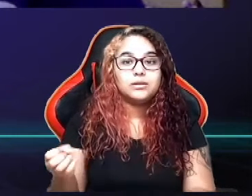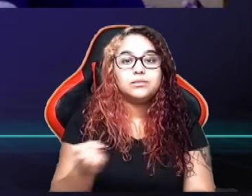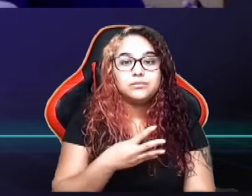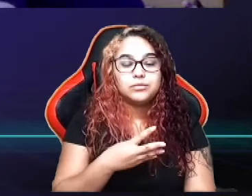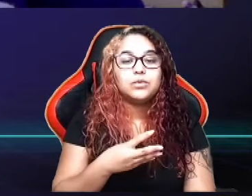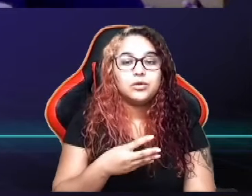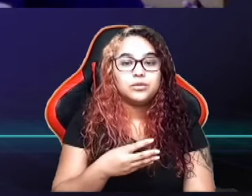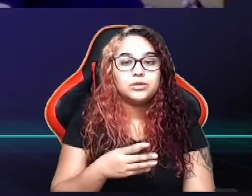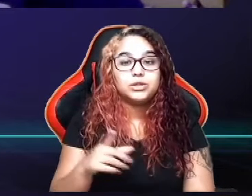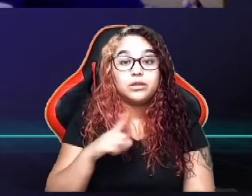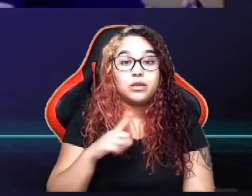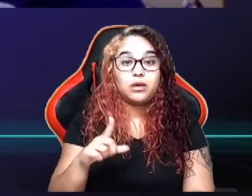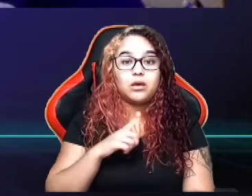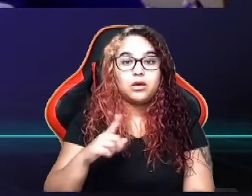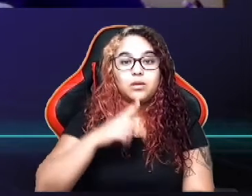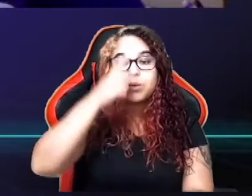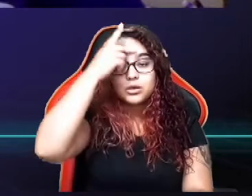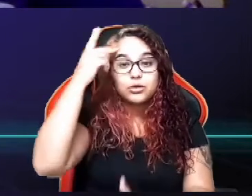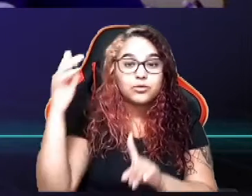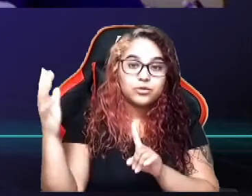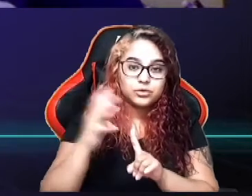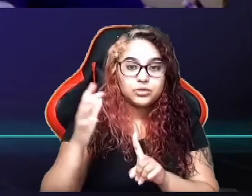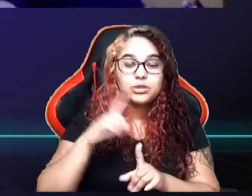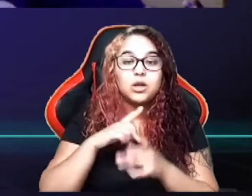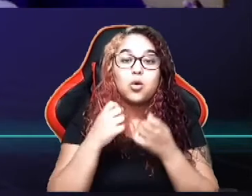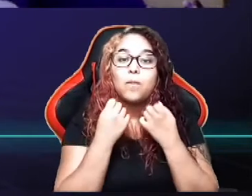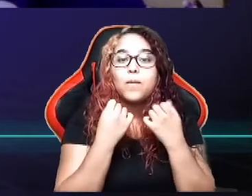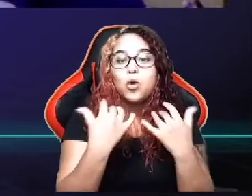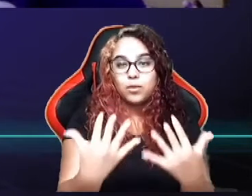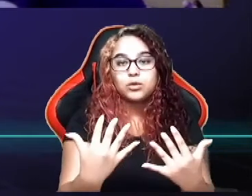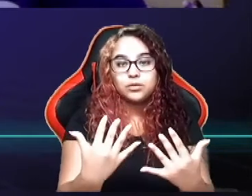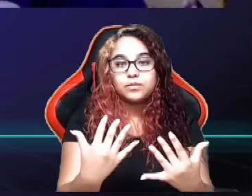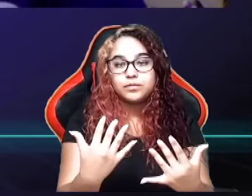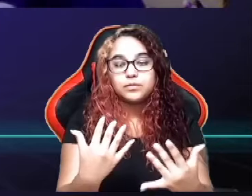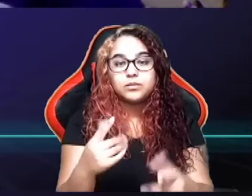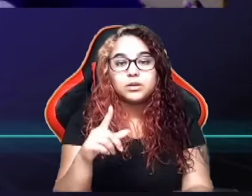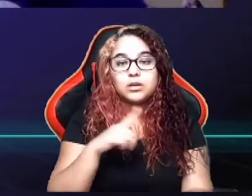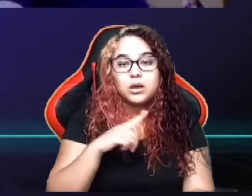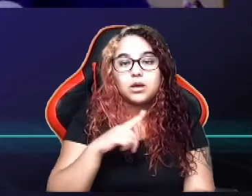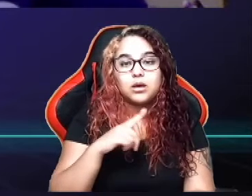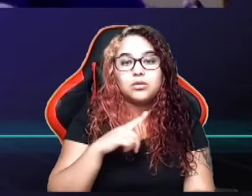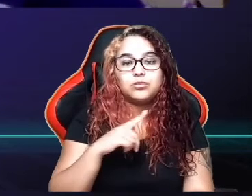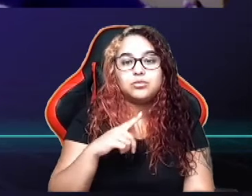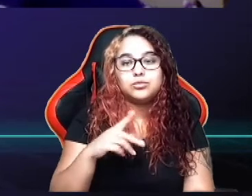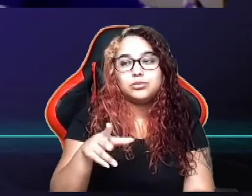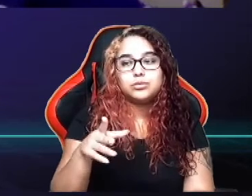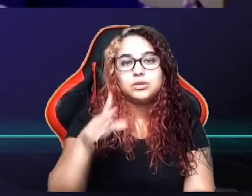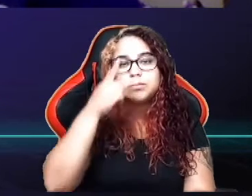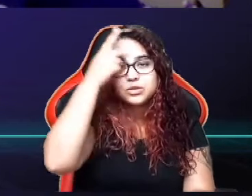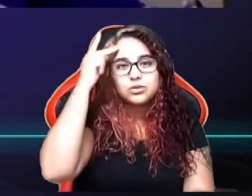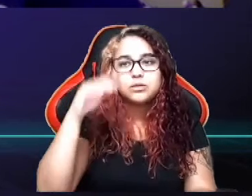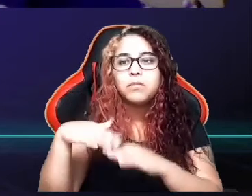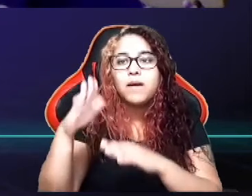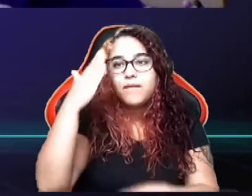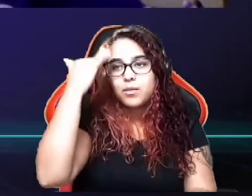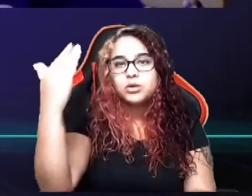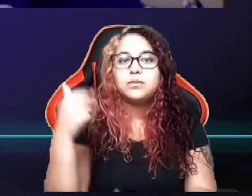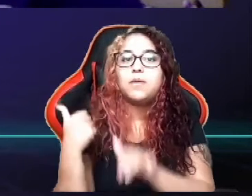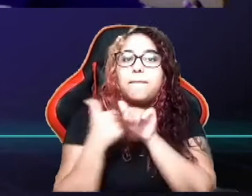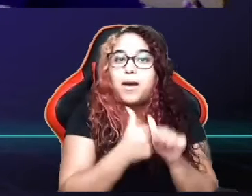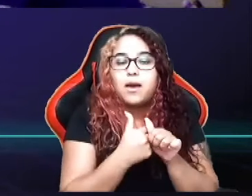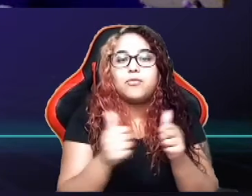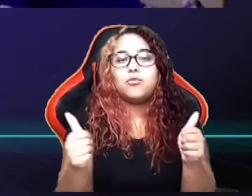work. And that also relates to our new idea of having influencers and bringing in, the idols, bringing